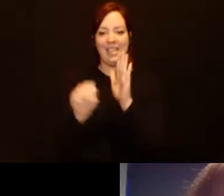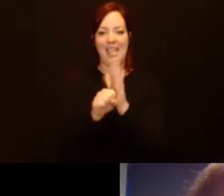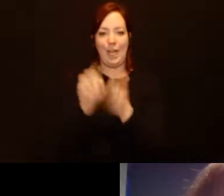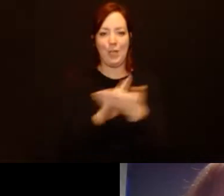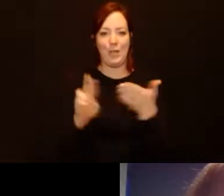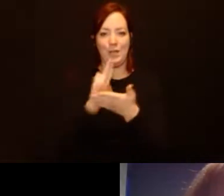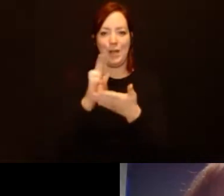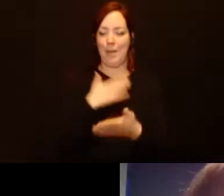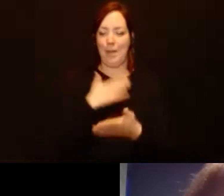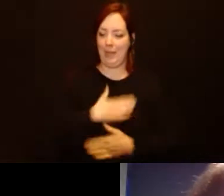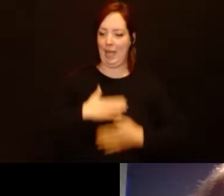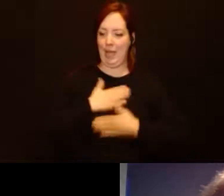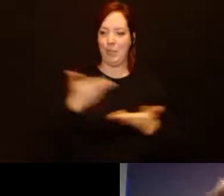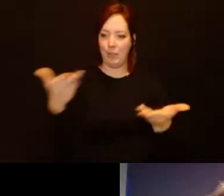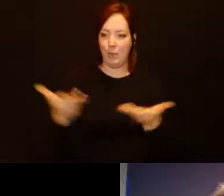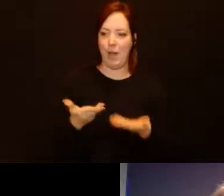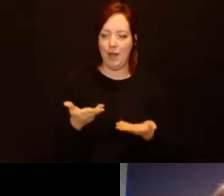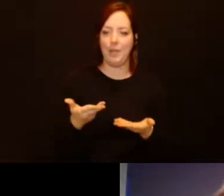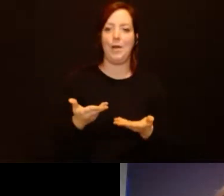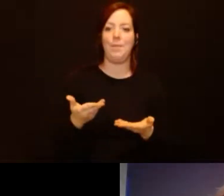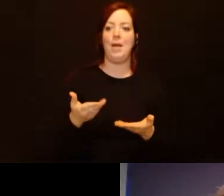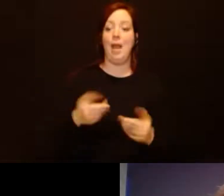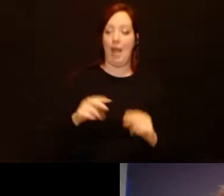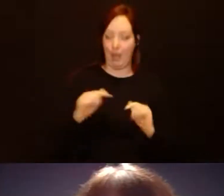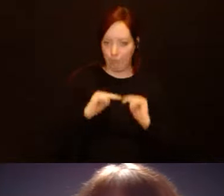give the floor to Connor.